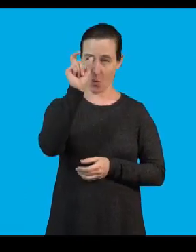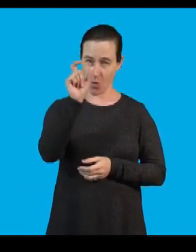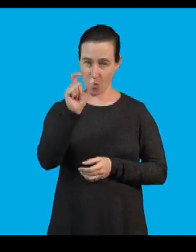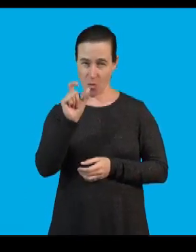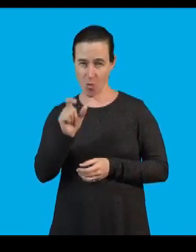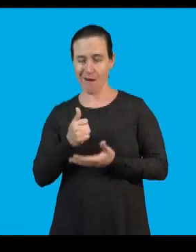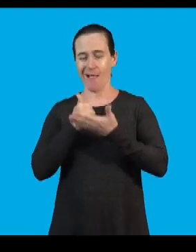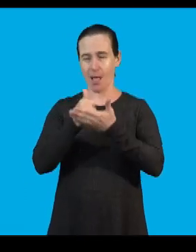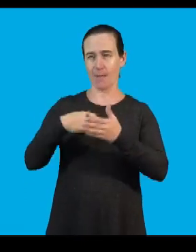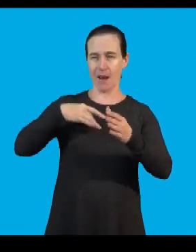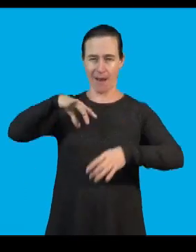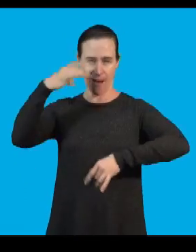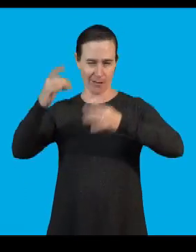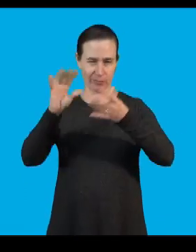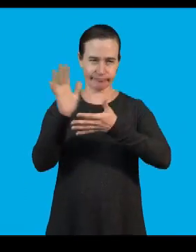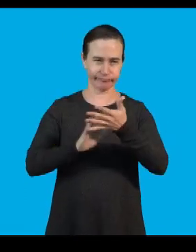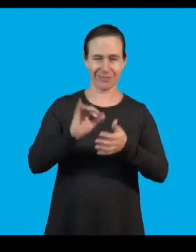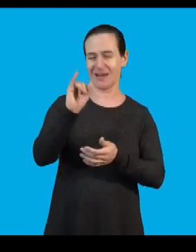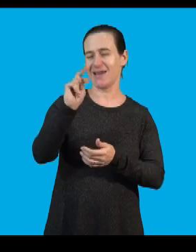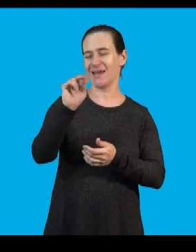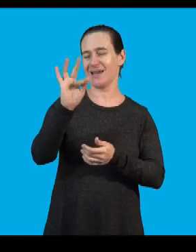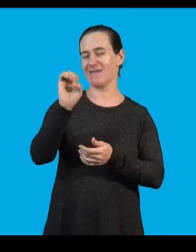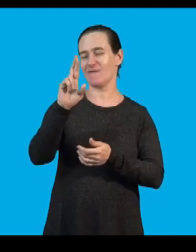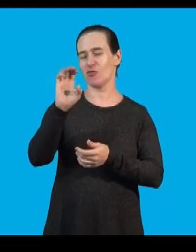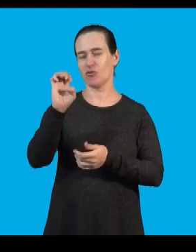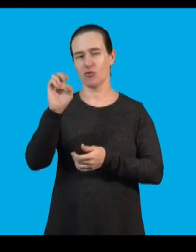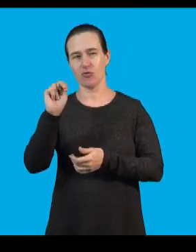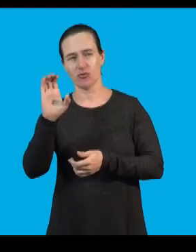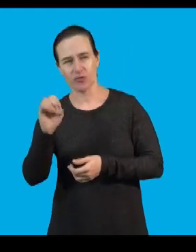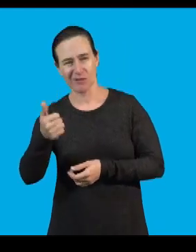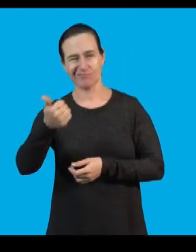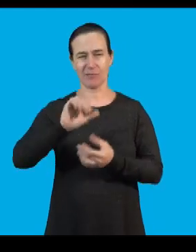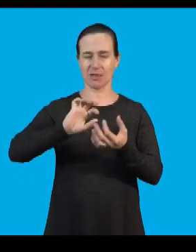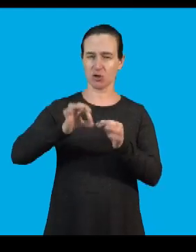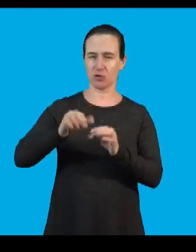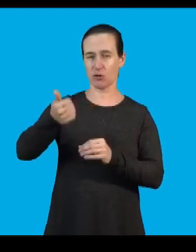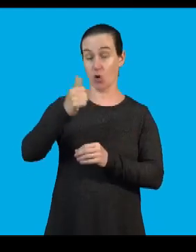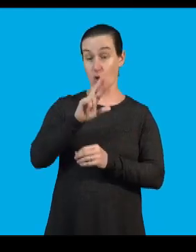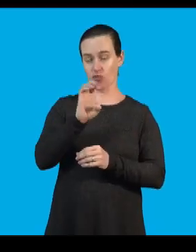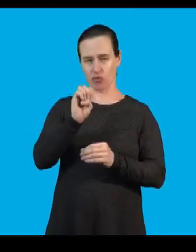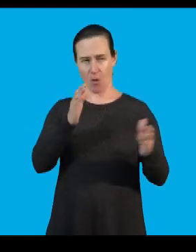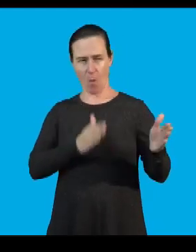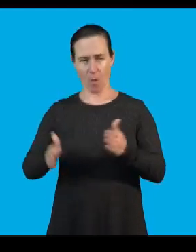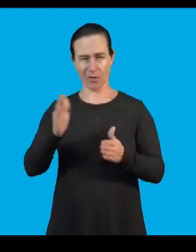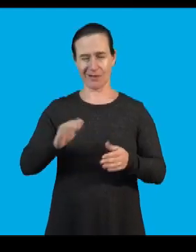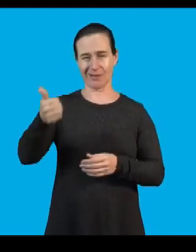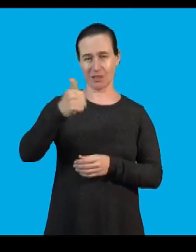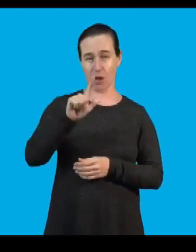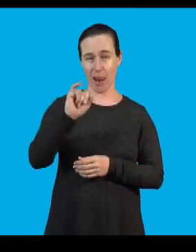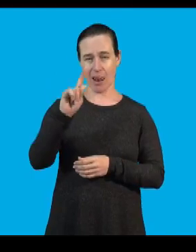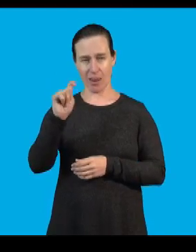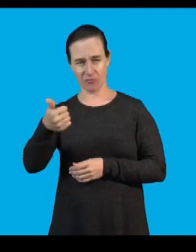order to analyze your comprehension text. So we made inference, interpretation,